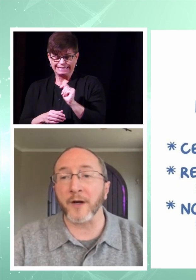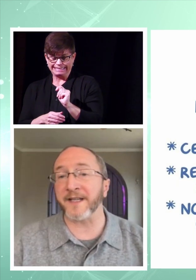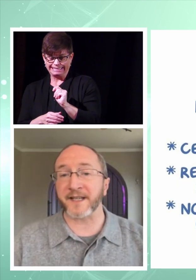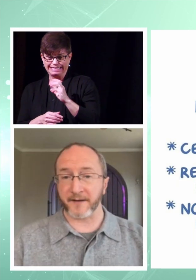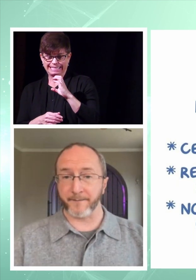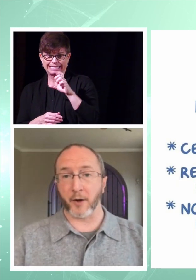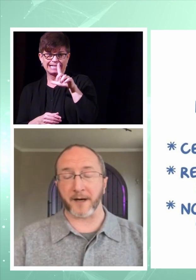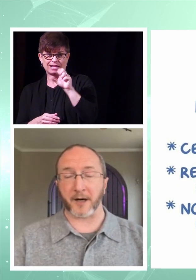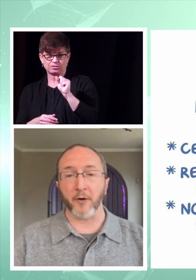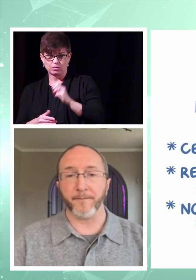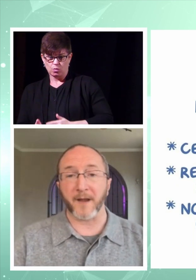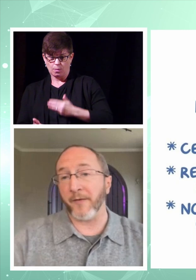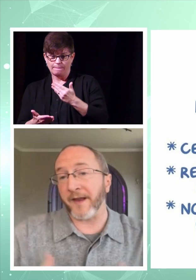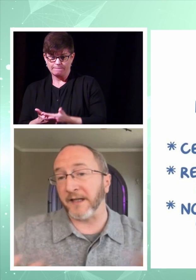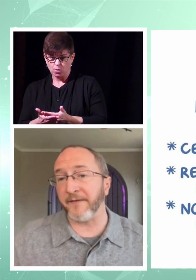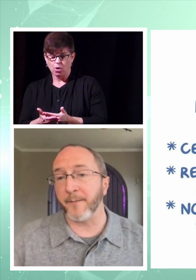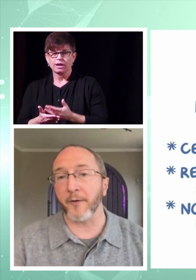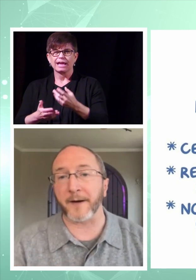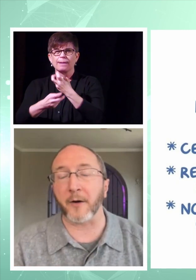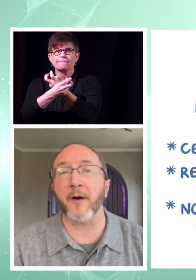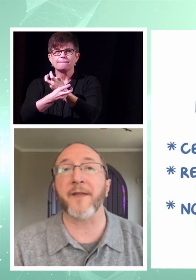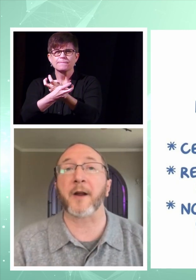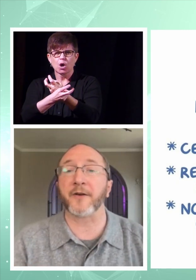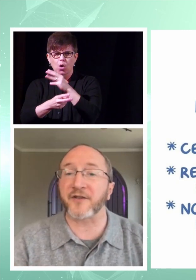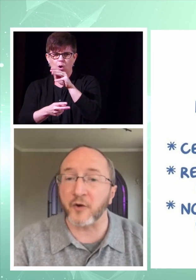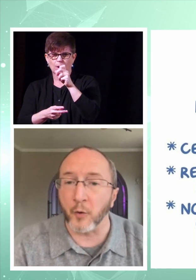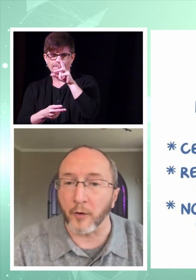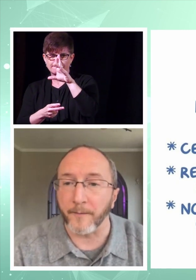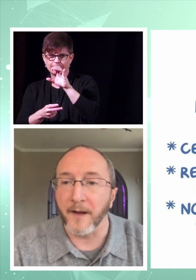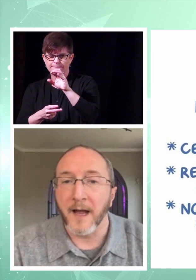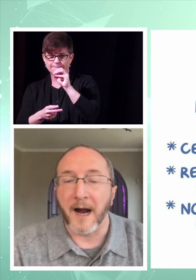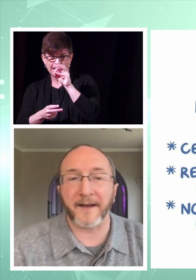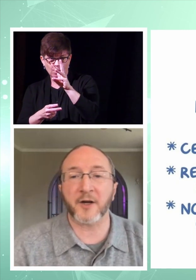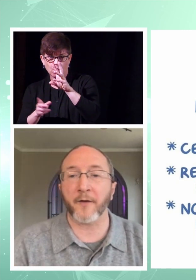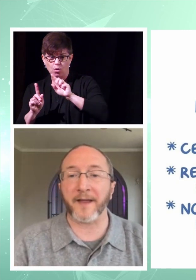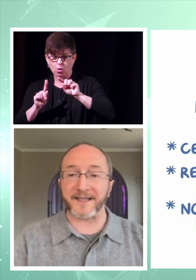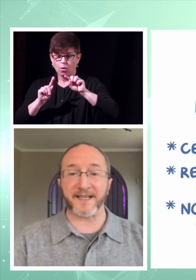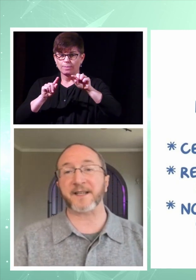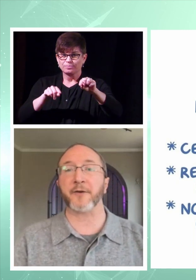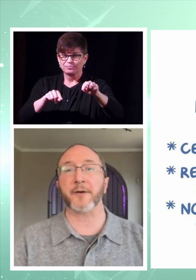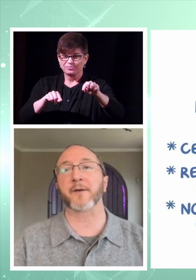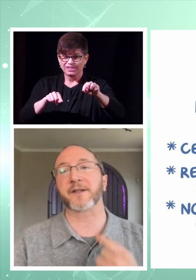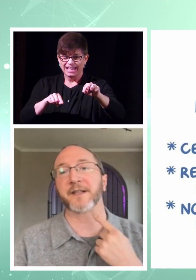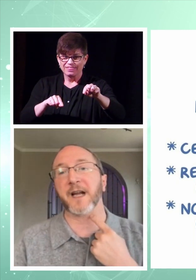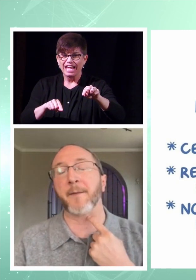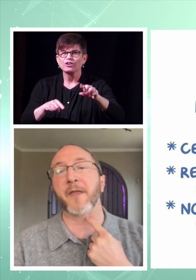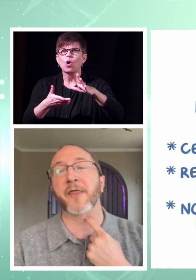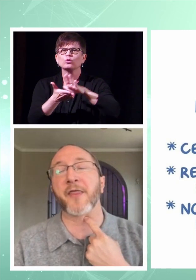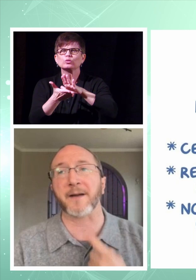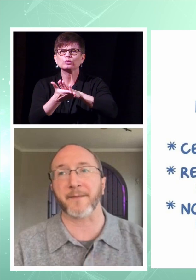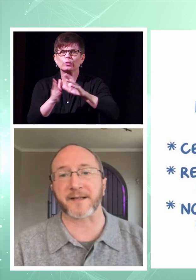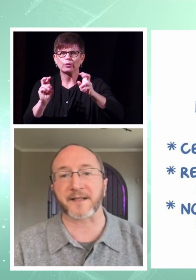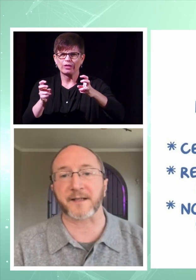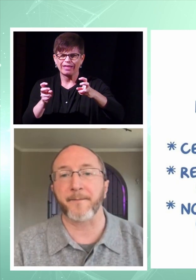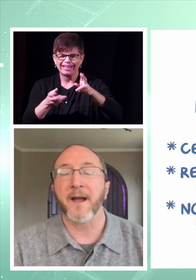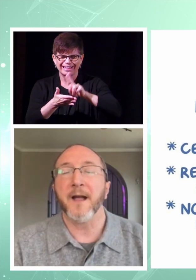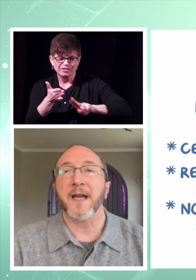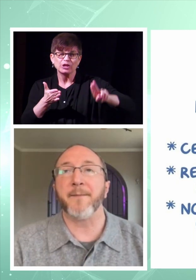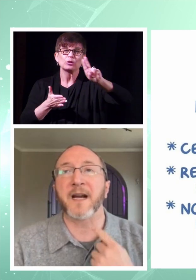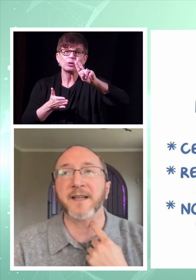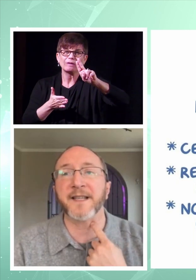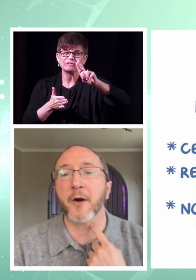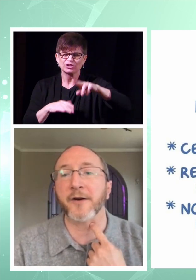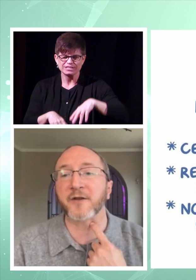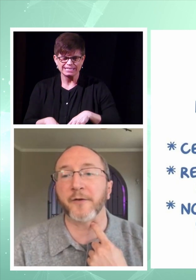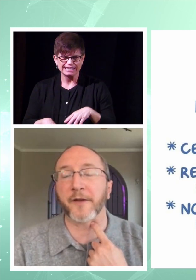are born inside the bone marrow, and when they leave the bone marrow, they go to school. I like to call that T cell university up in the thymus.